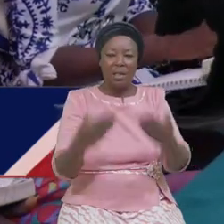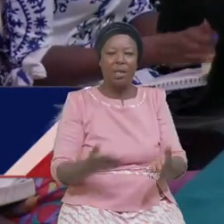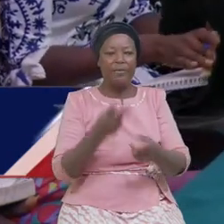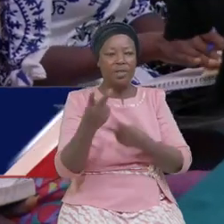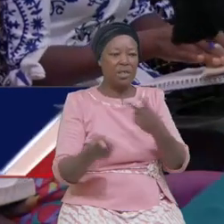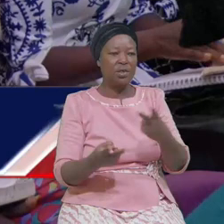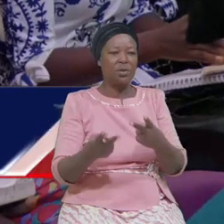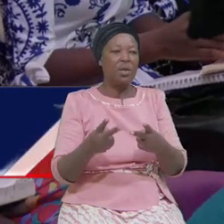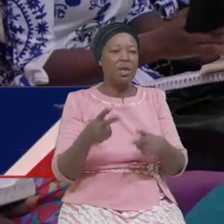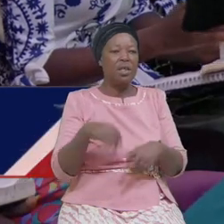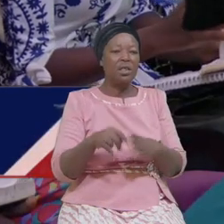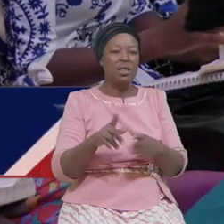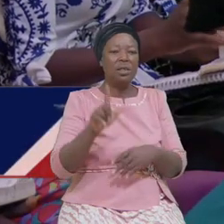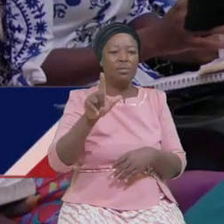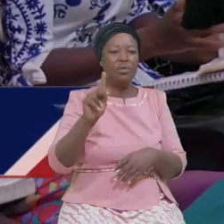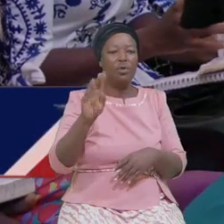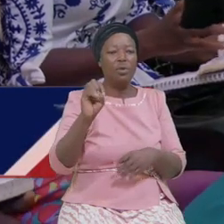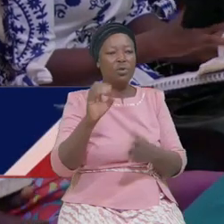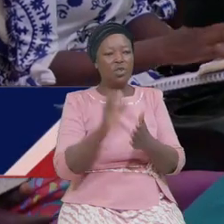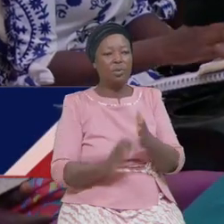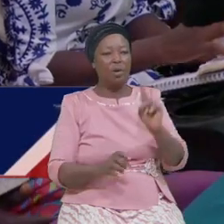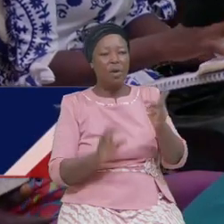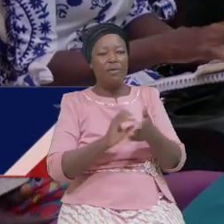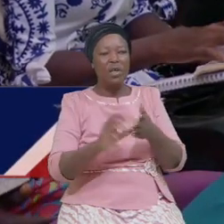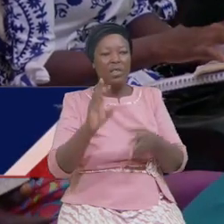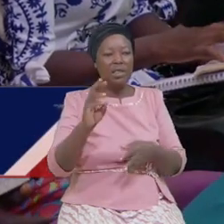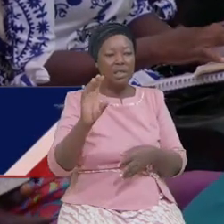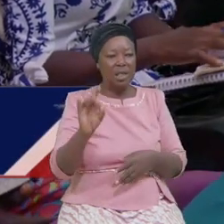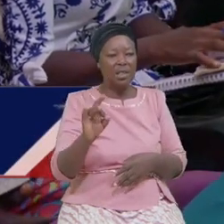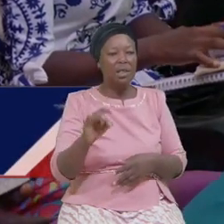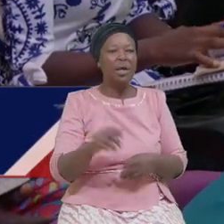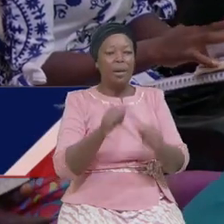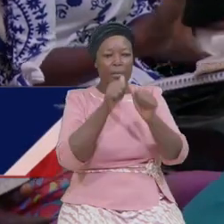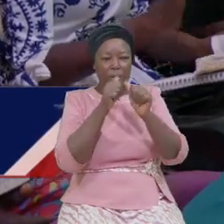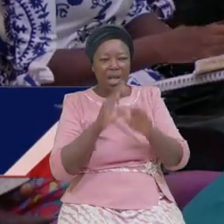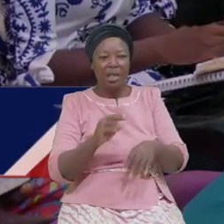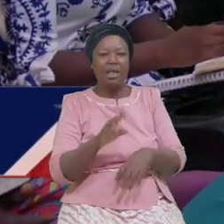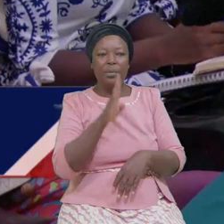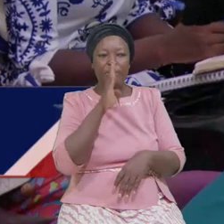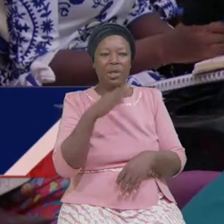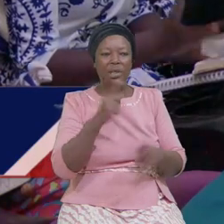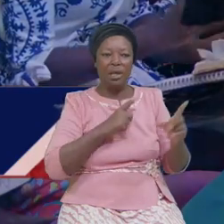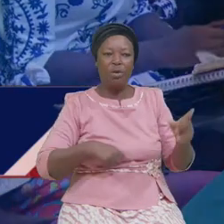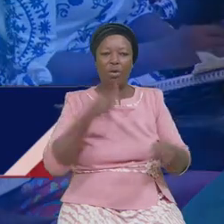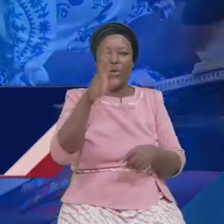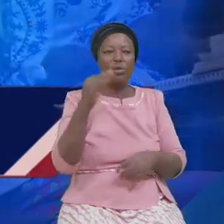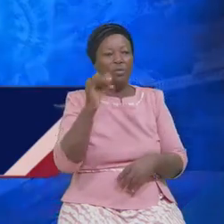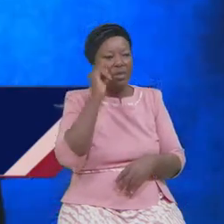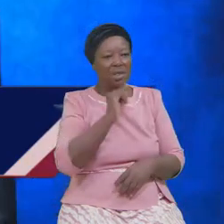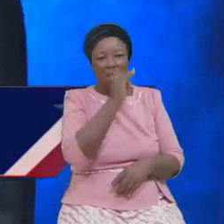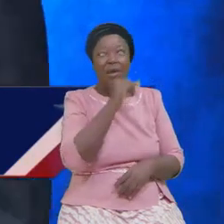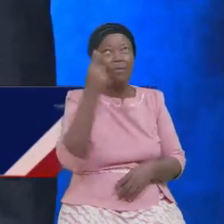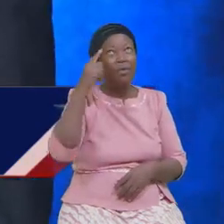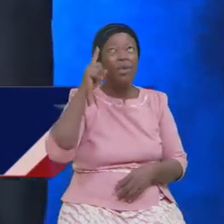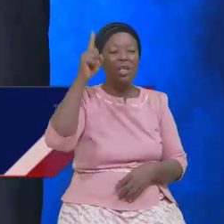chapter 1, verse 68, blessed be the Lord God of Israel, for